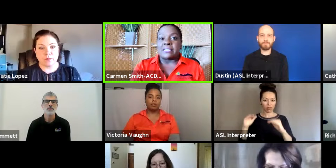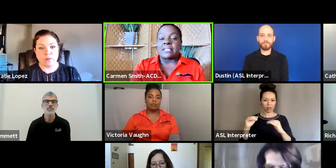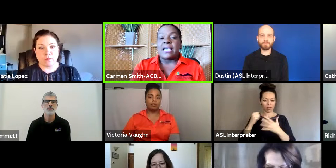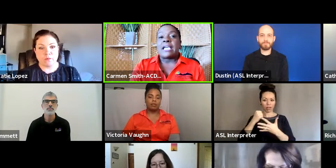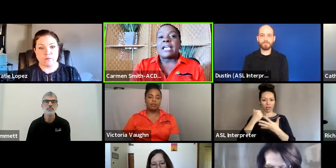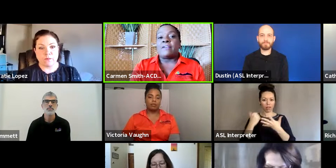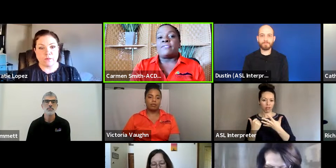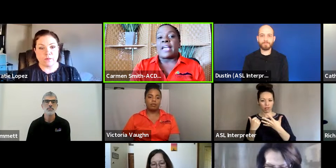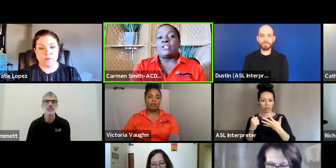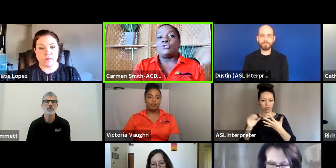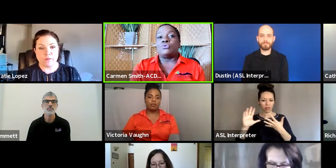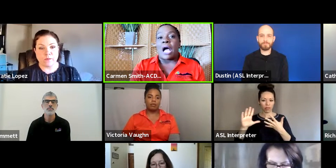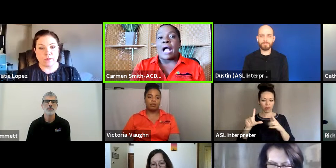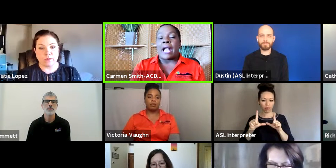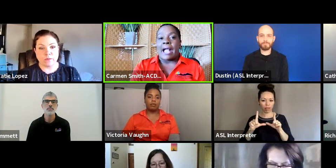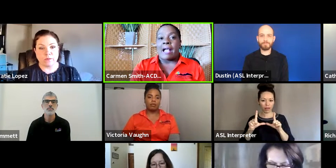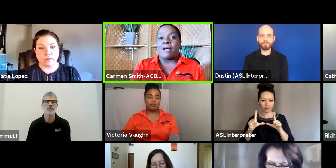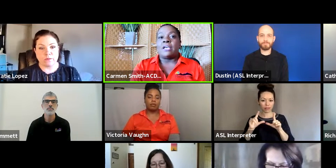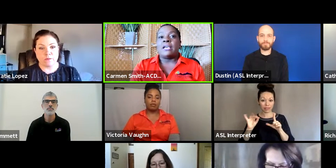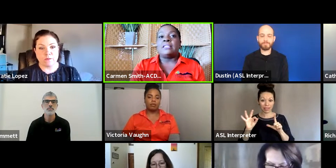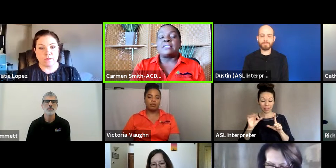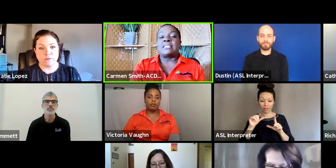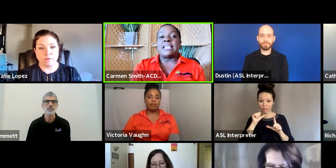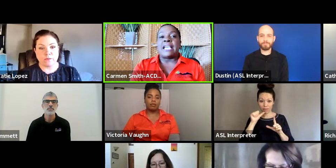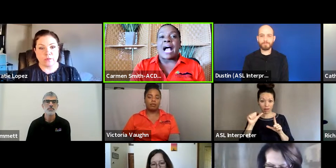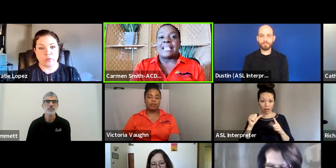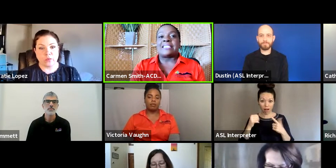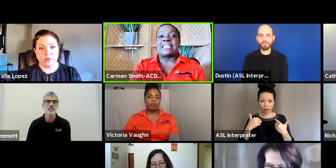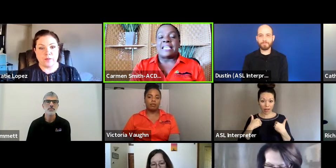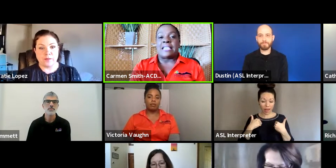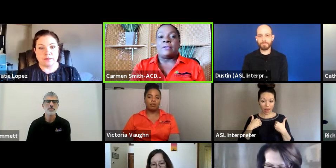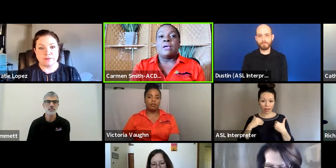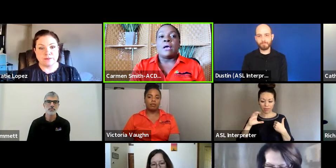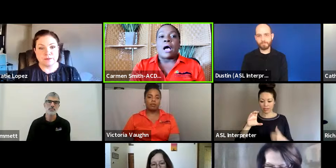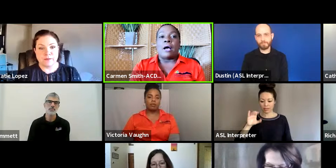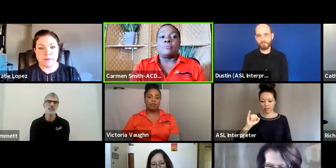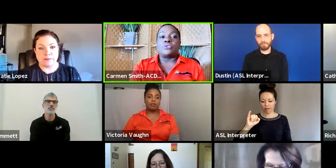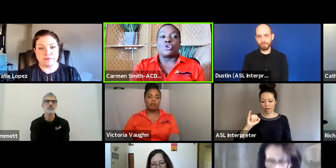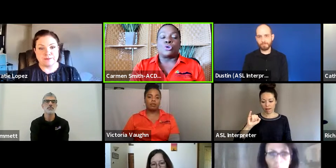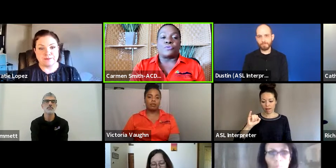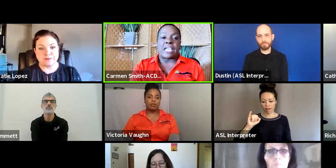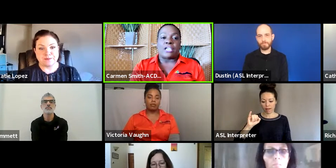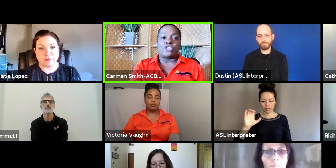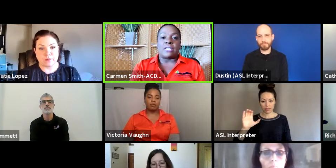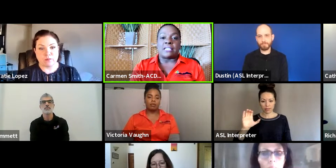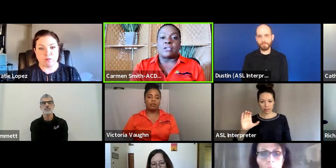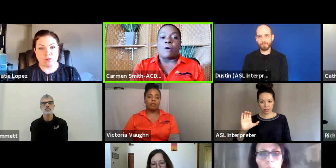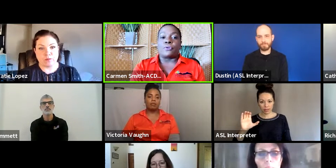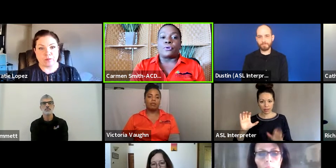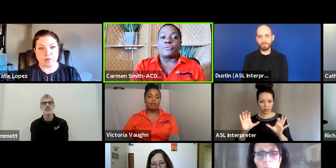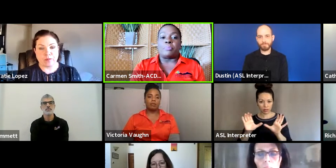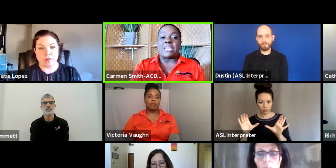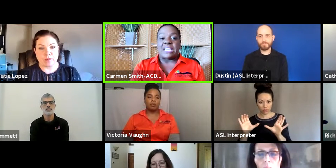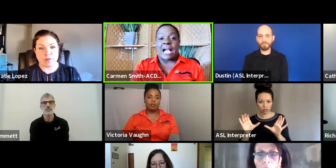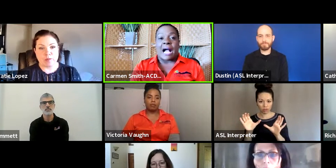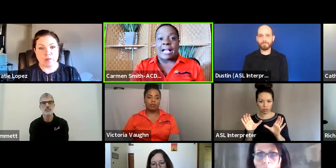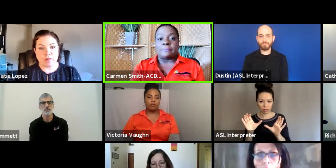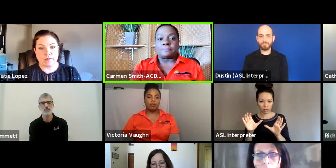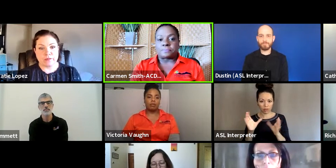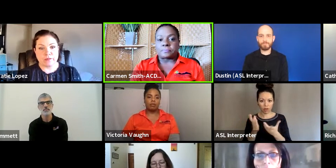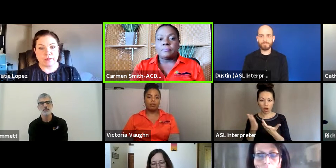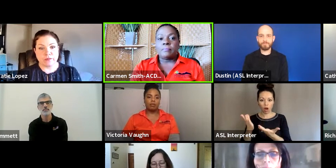category of license if they do not have the CIC certification that's offered